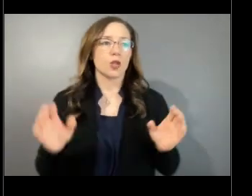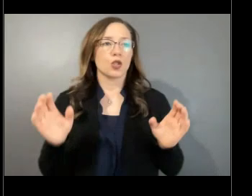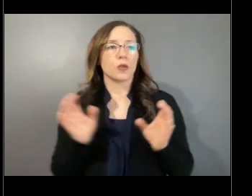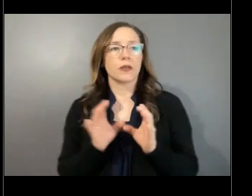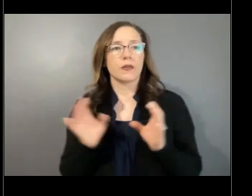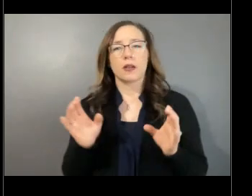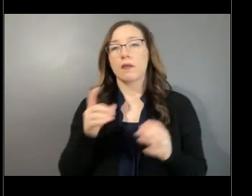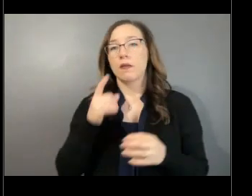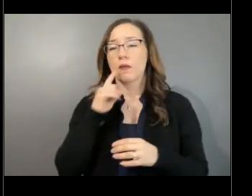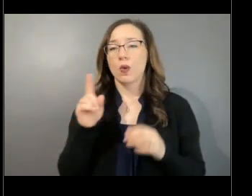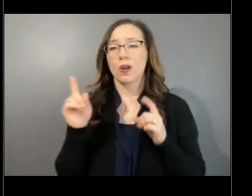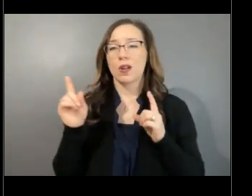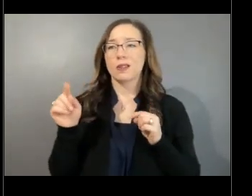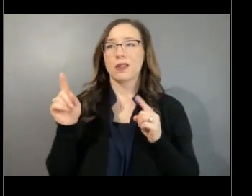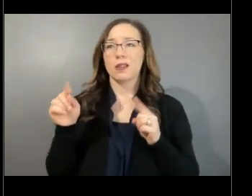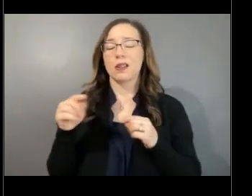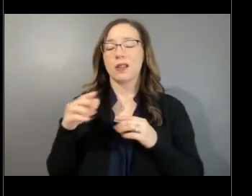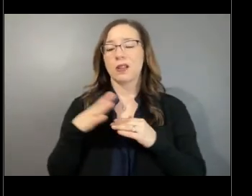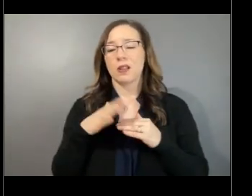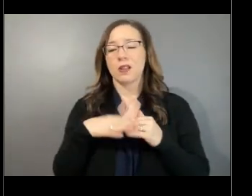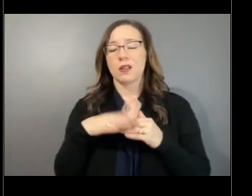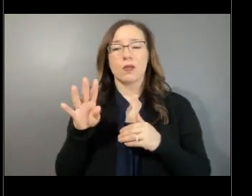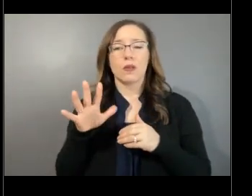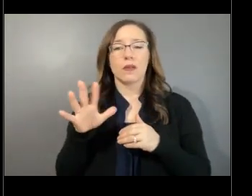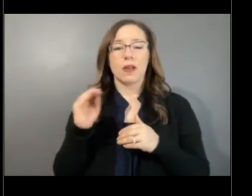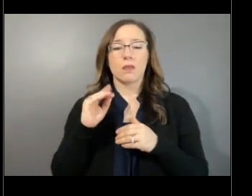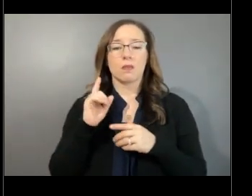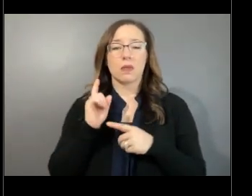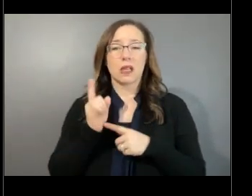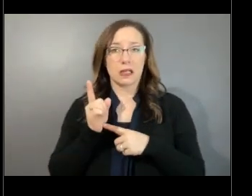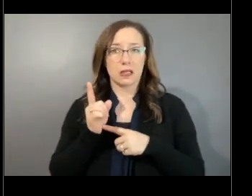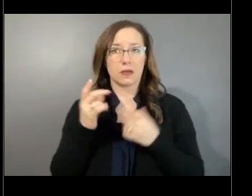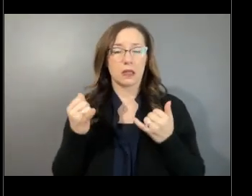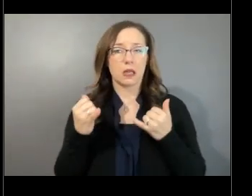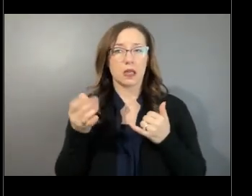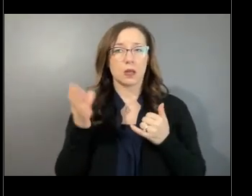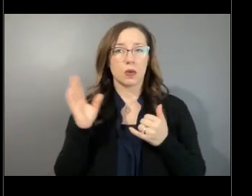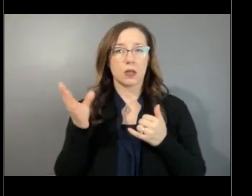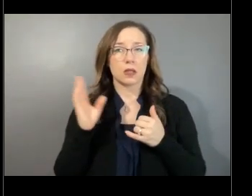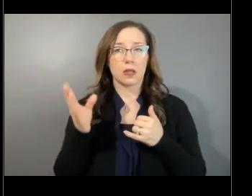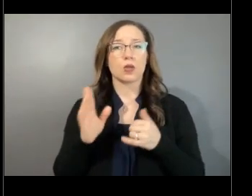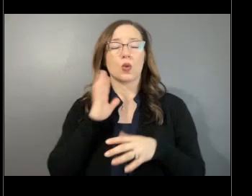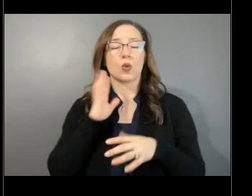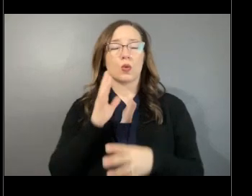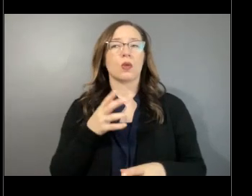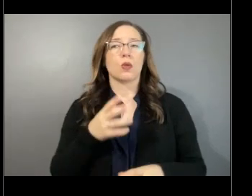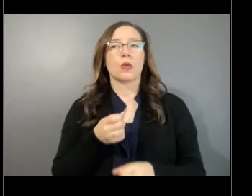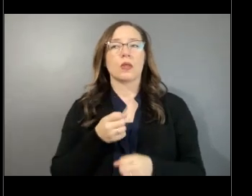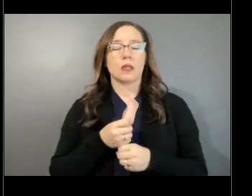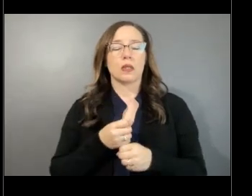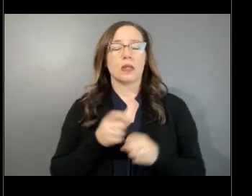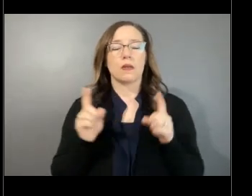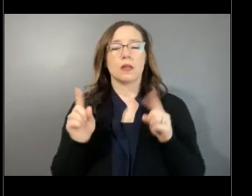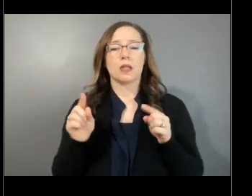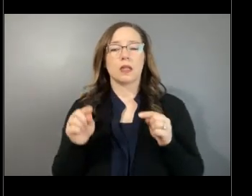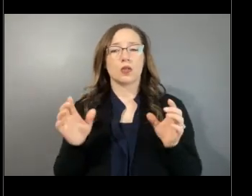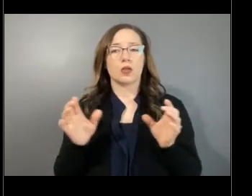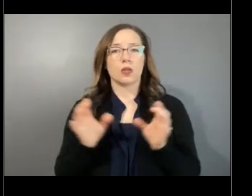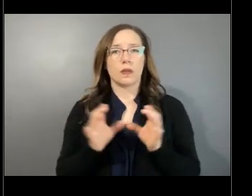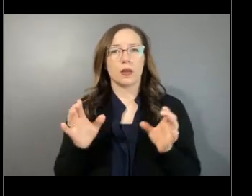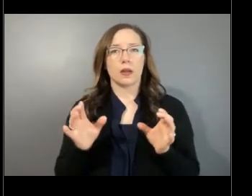For attending at least 45 minutes of today's presentation, you will receive an attendance